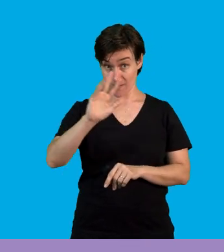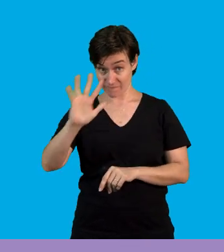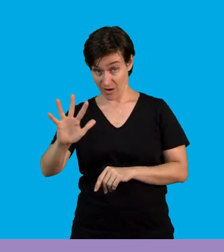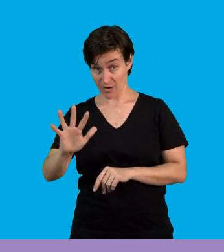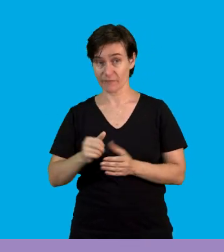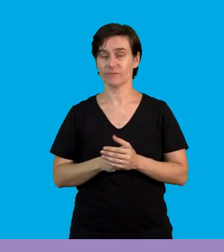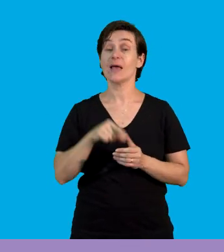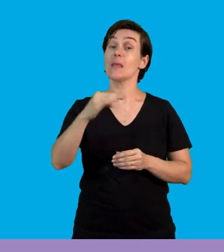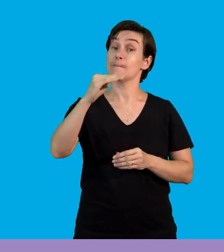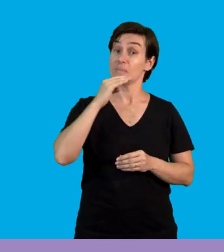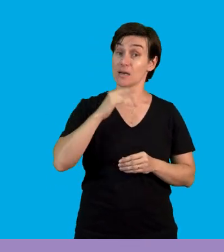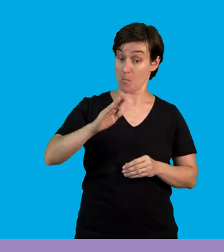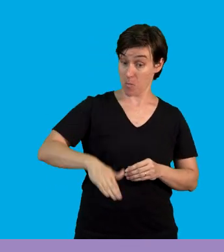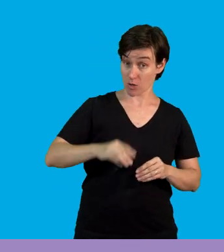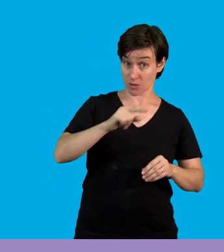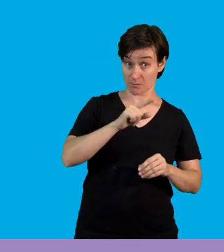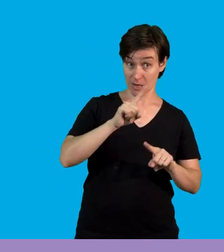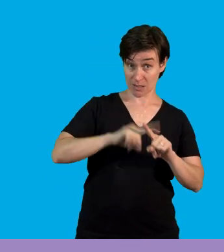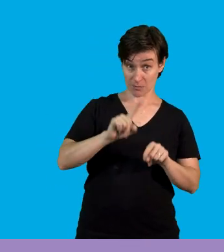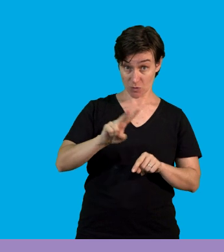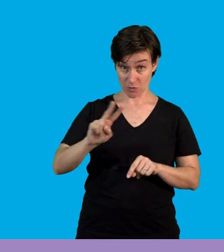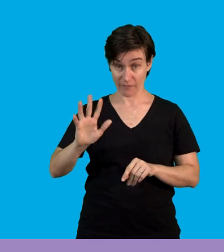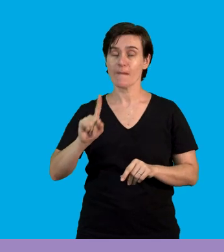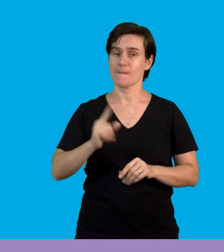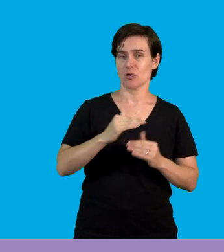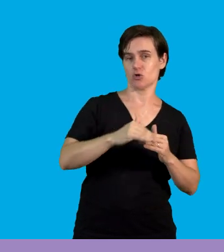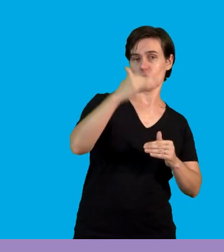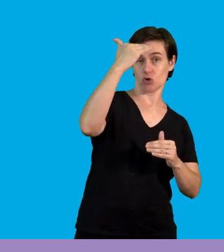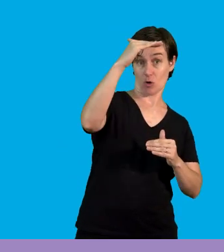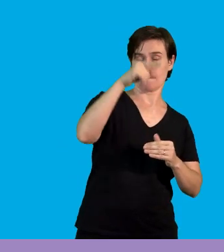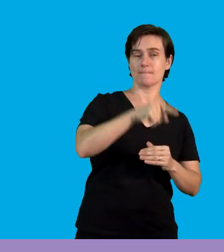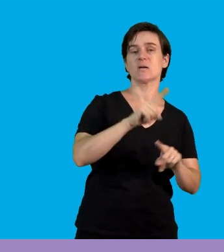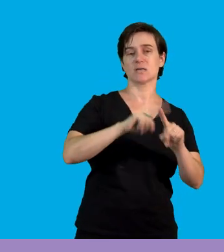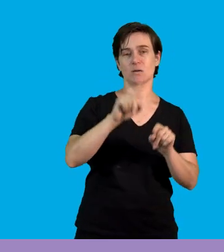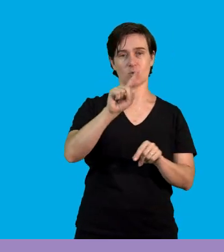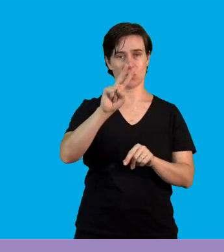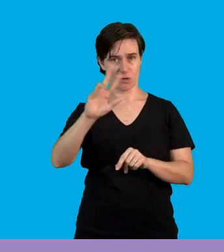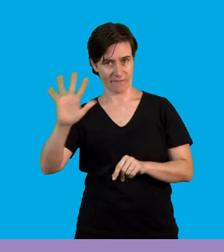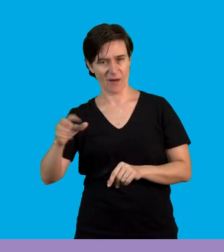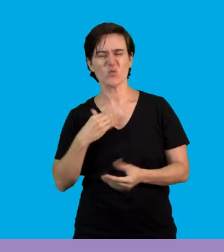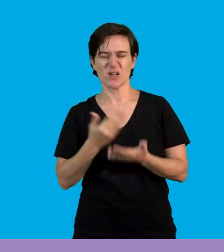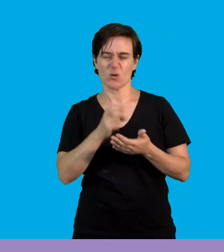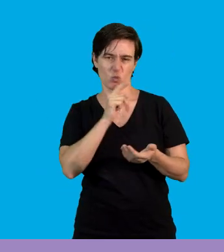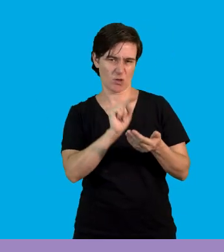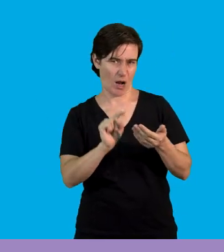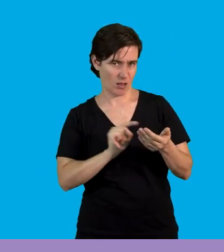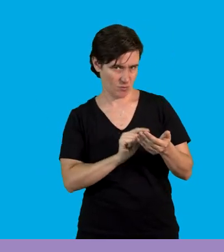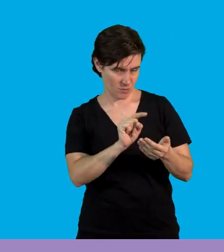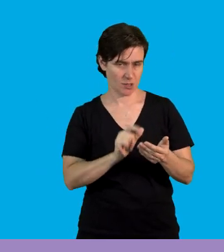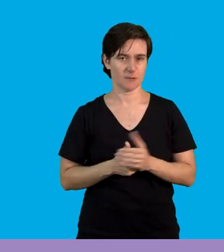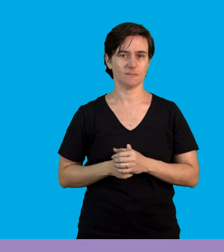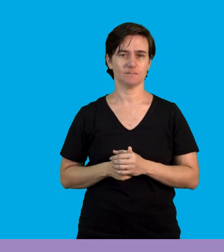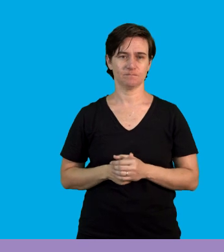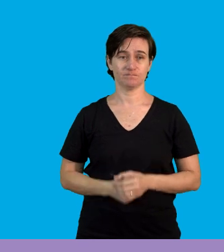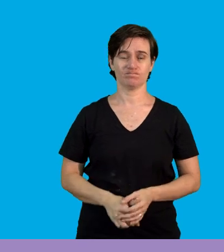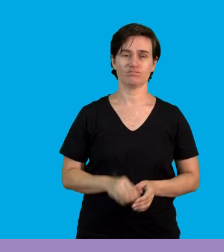the numerator and the denominator must be the same. So 5 multiplied by 125, we can use our calculator